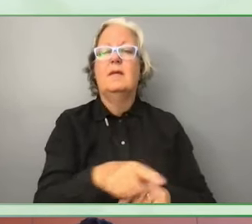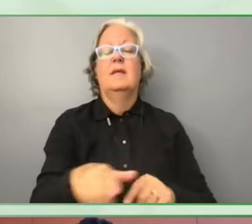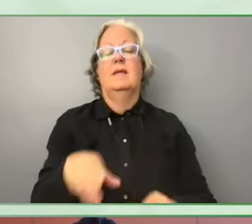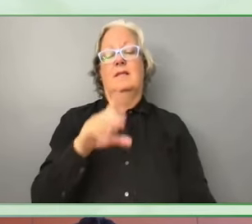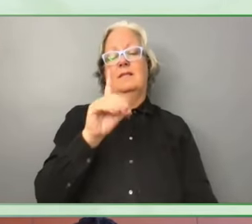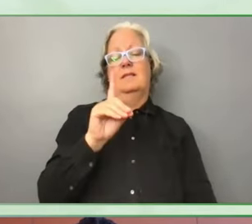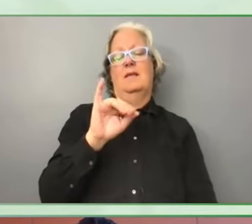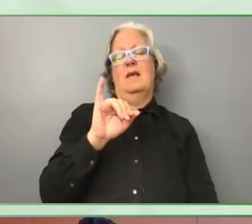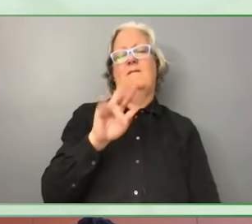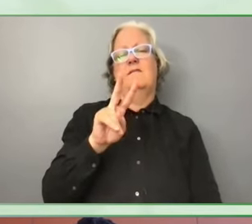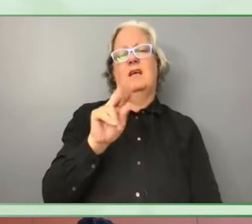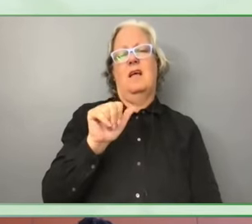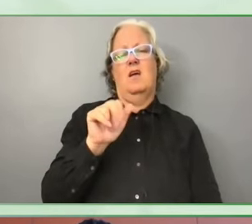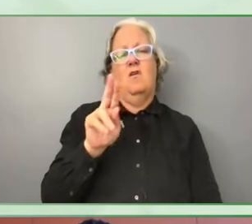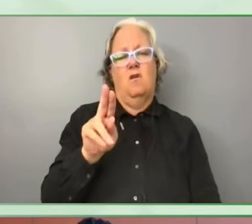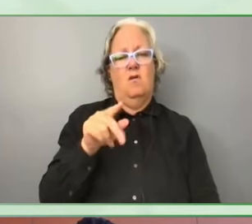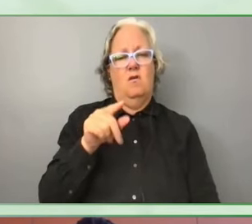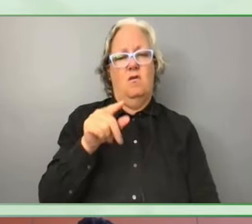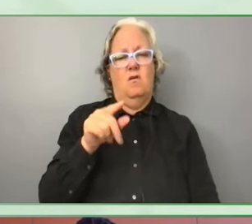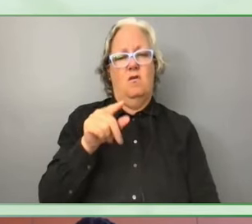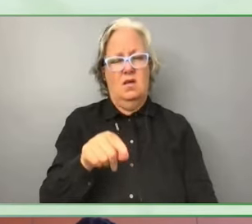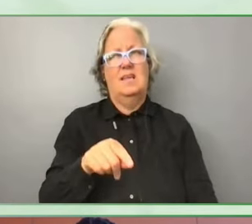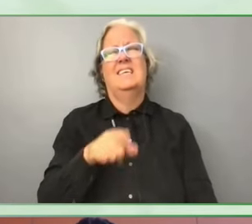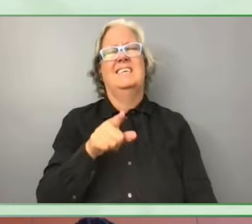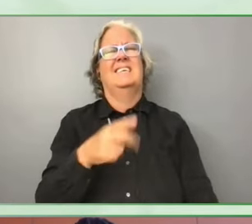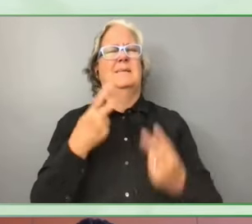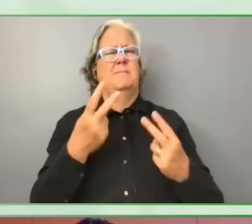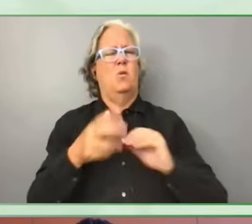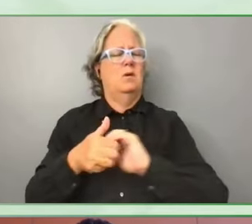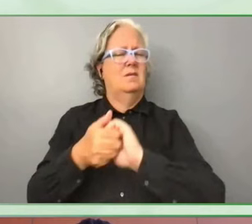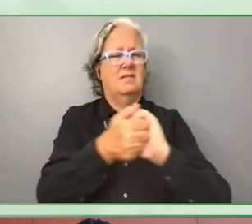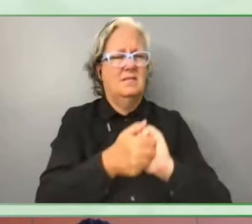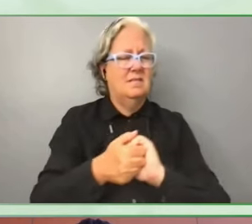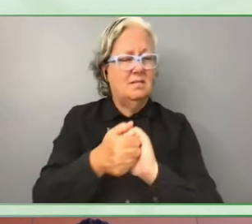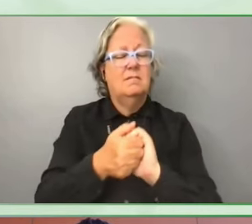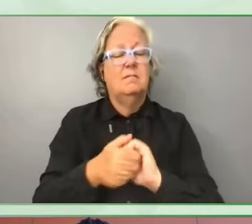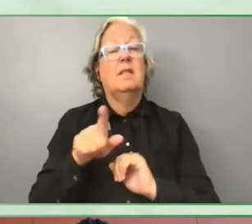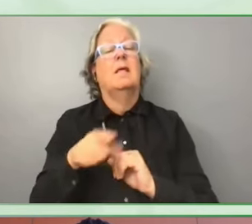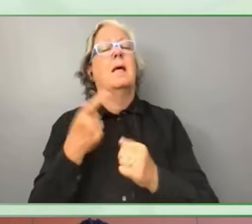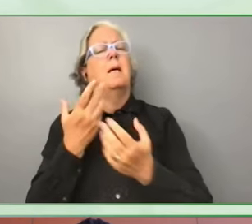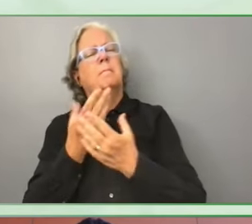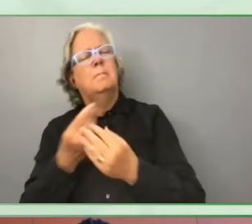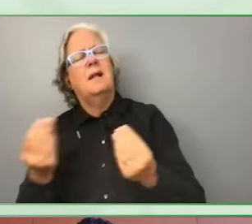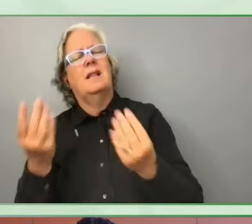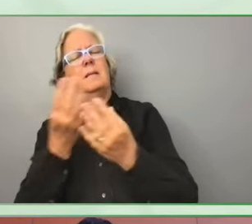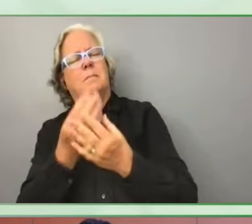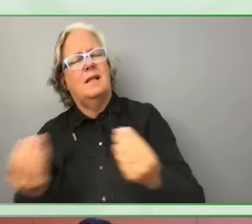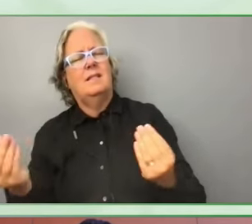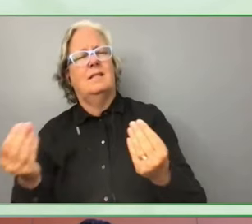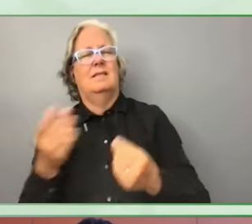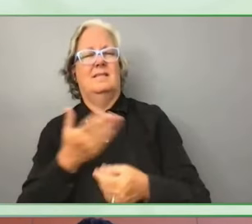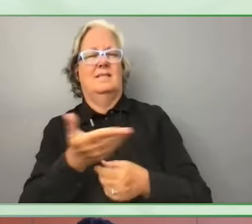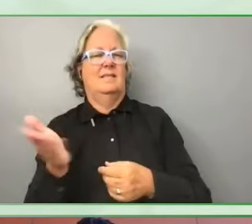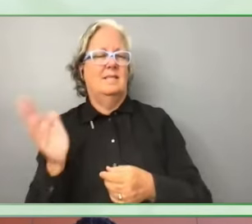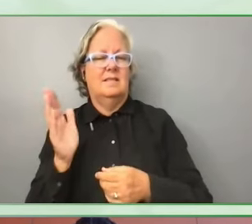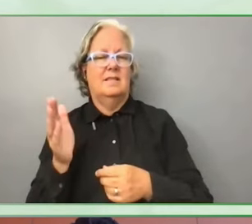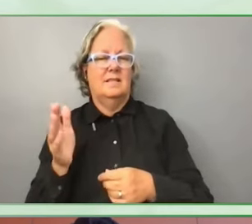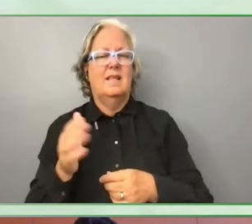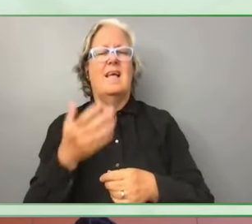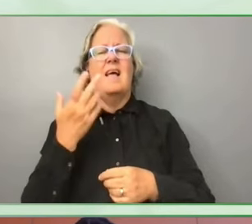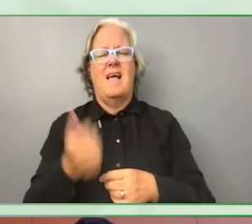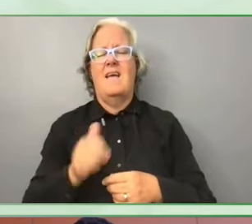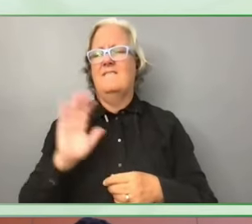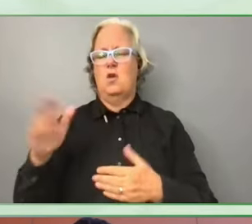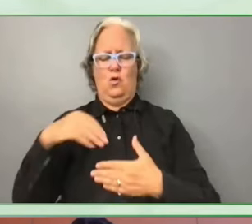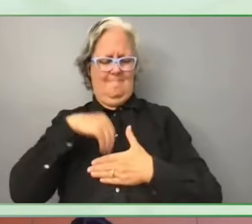we tend to understand that so many of these women have these stories with them, and it keeps killing